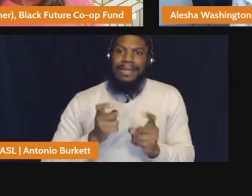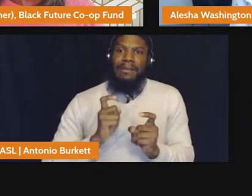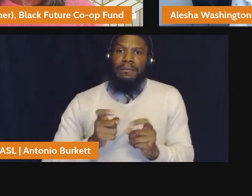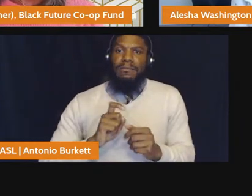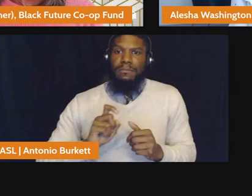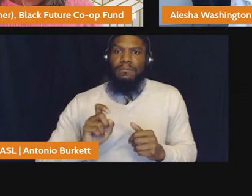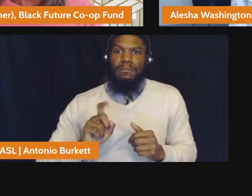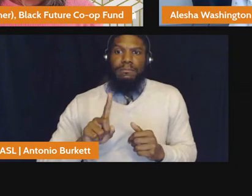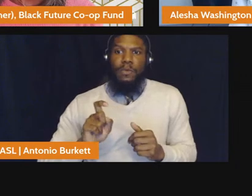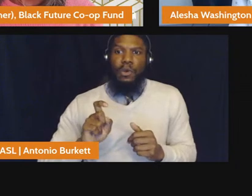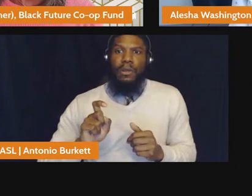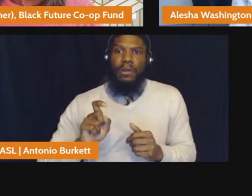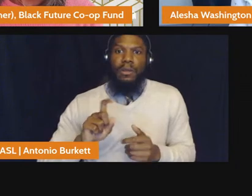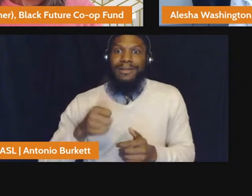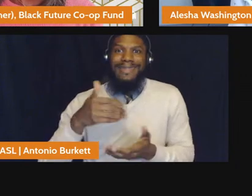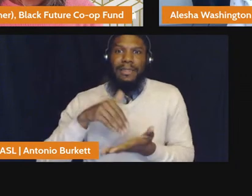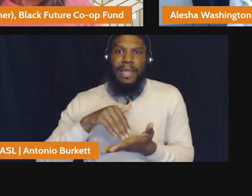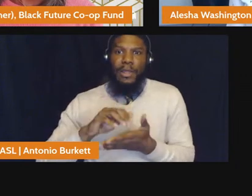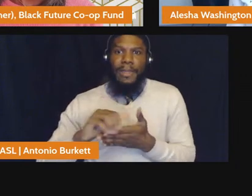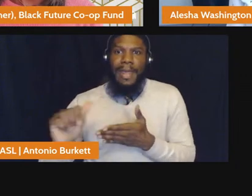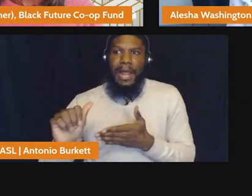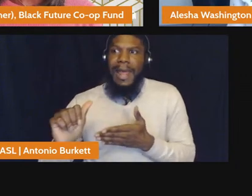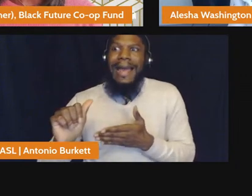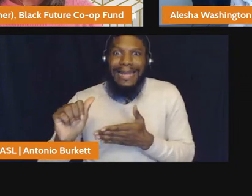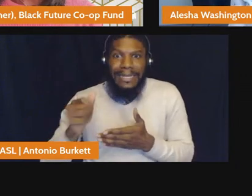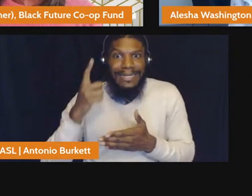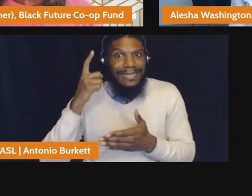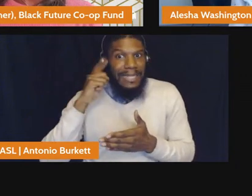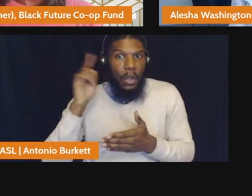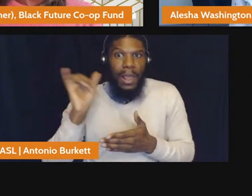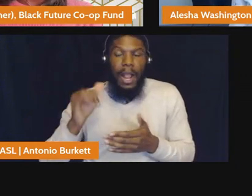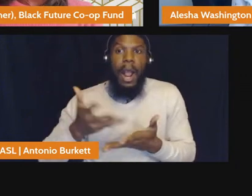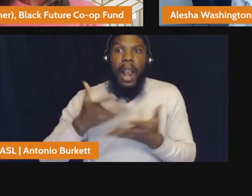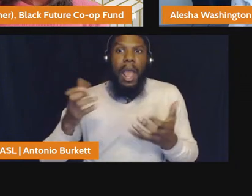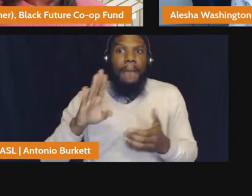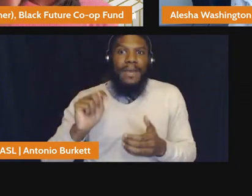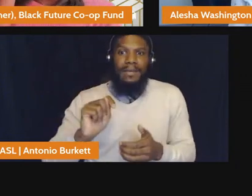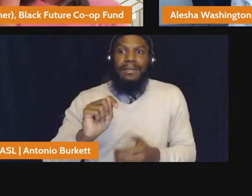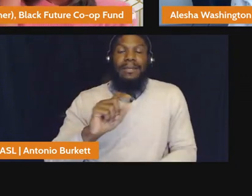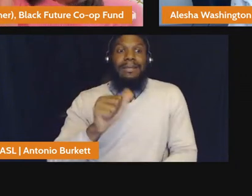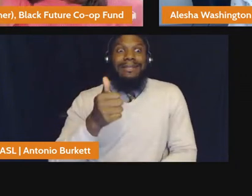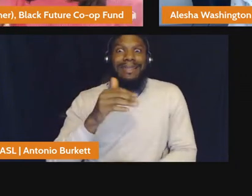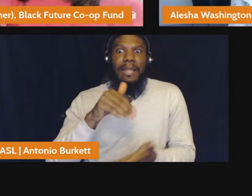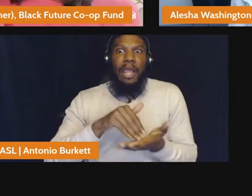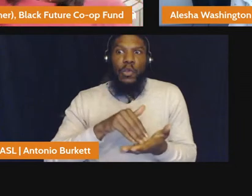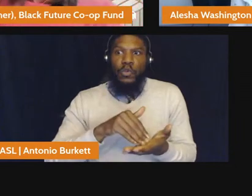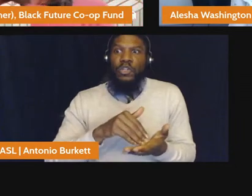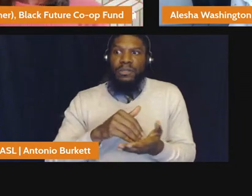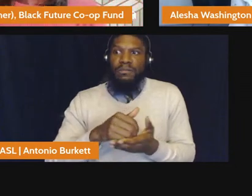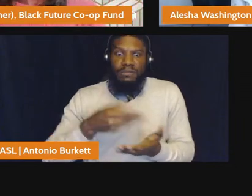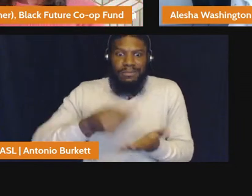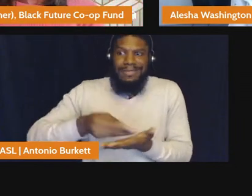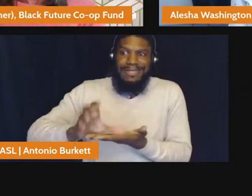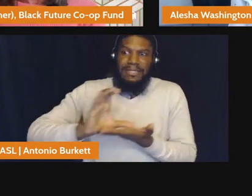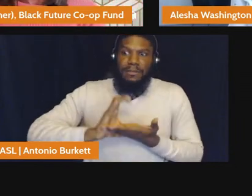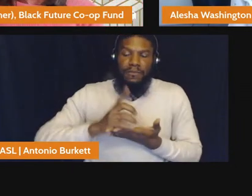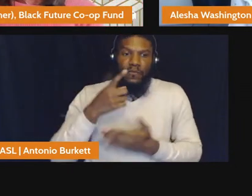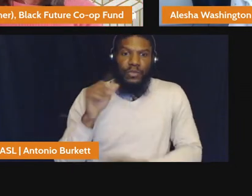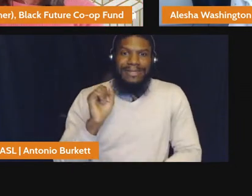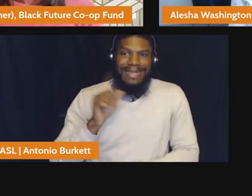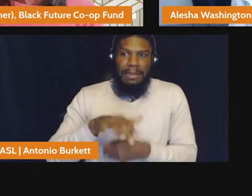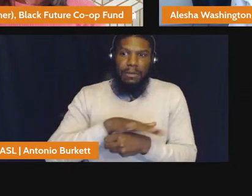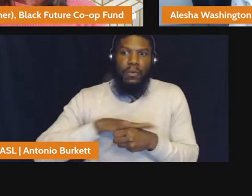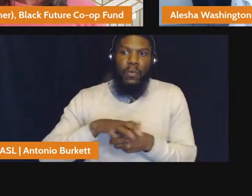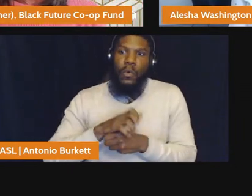but $100,000 does not go very far in Seattle. And so it really doesn't go very far. So, you know, being really honest and open